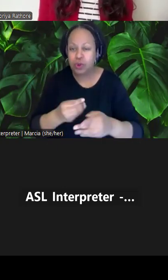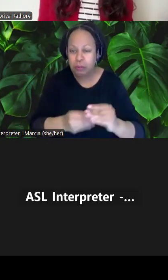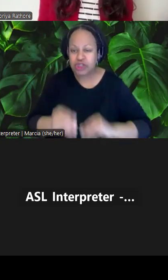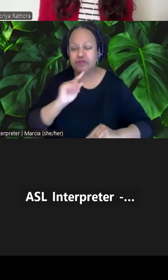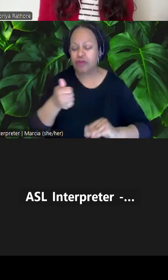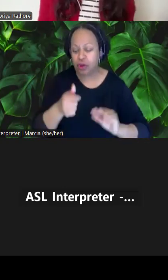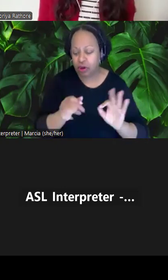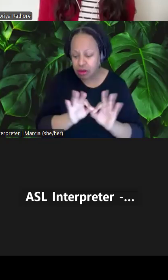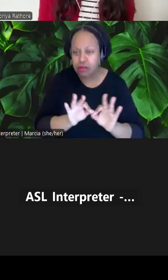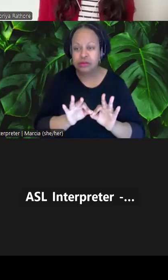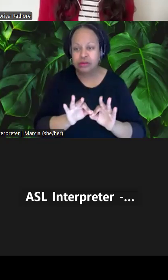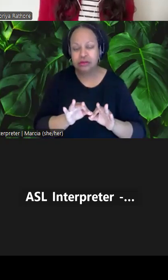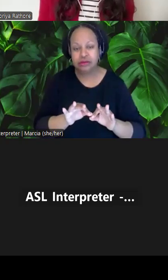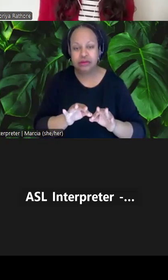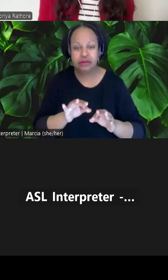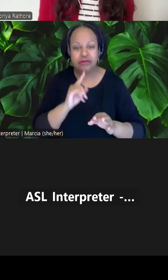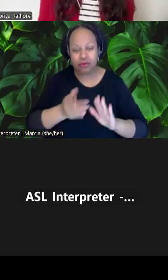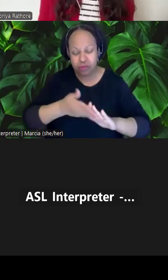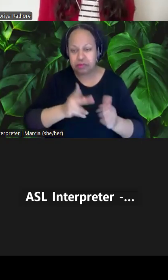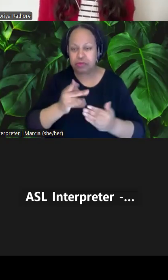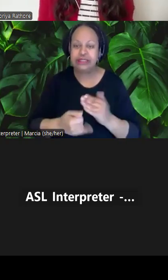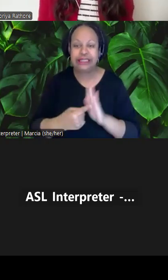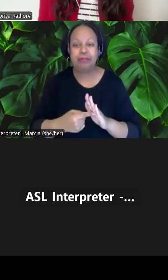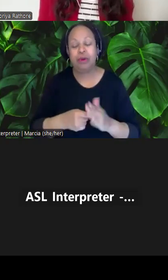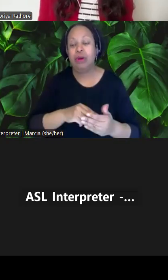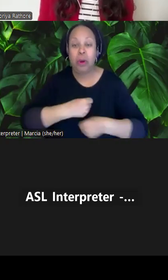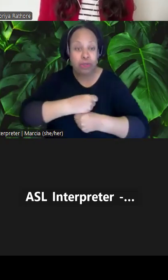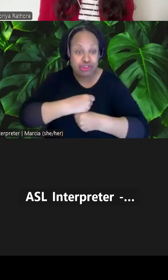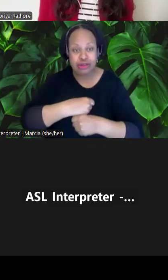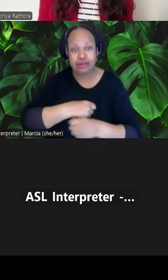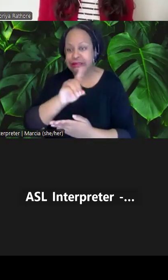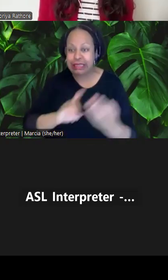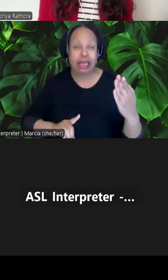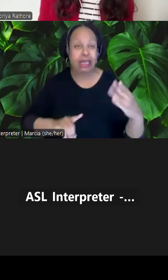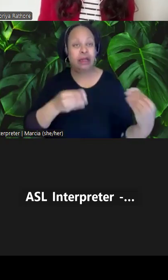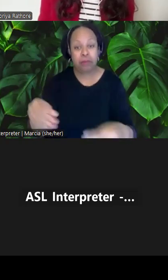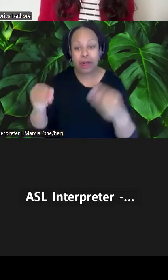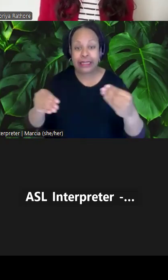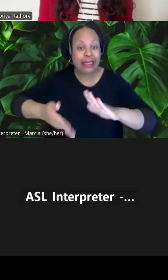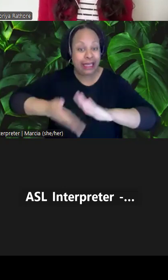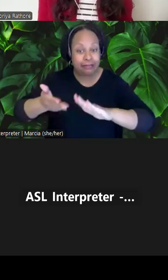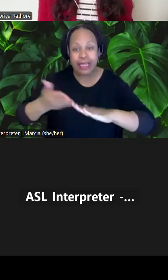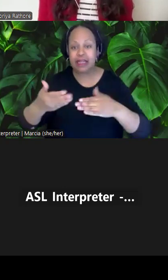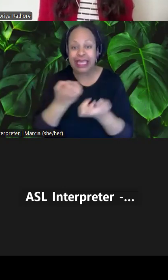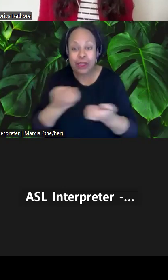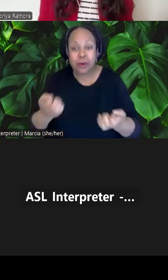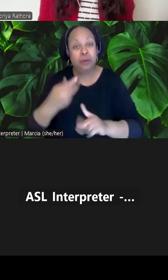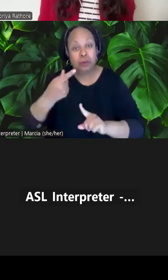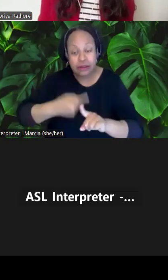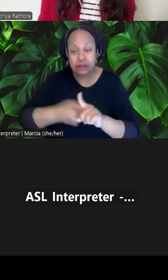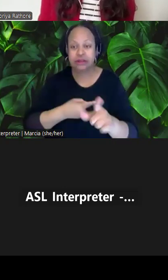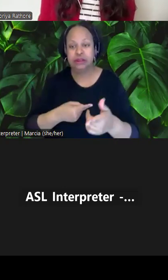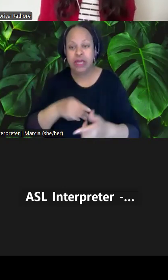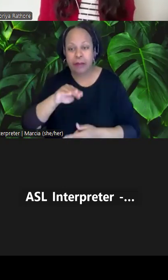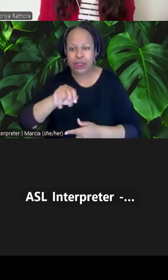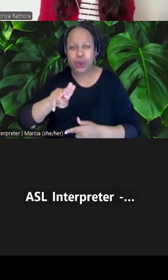like production, design, marketing, administration, equipment rentals, venue costs, maybe